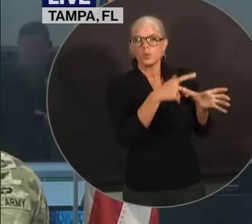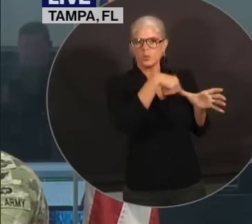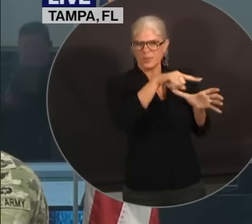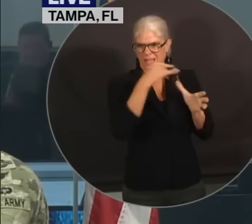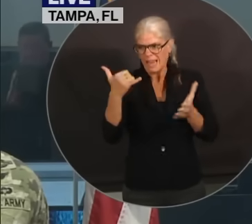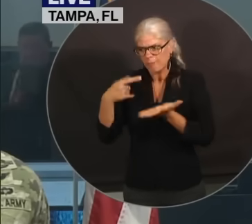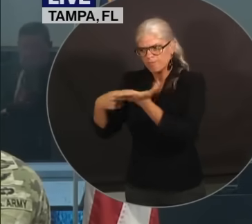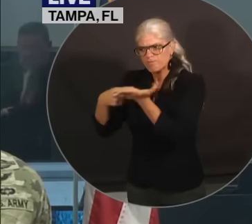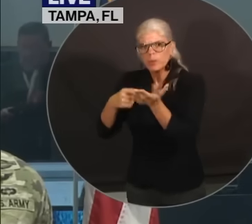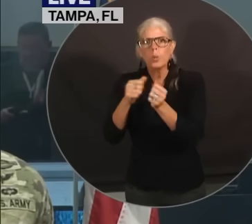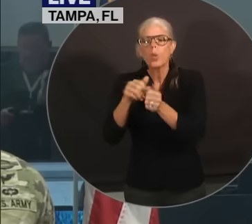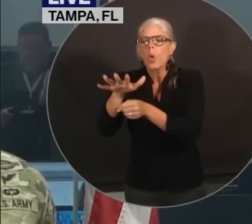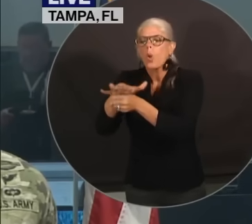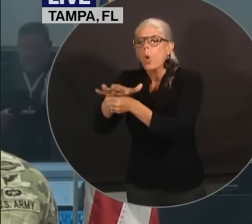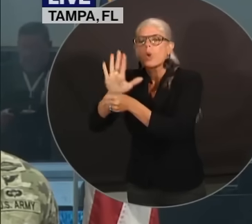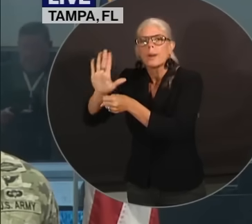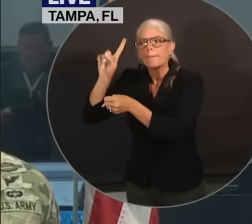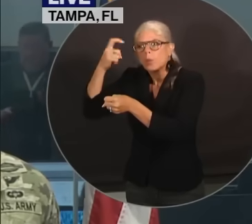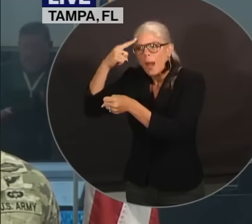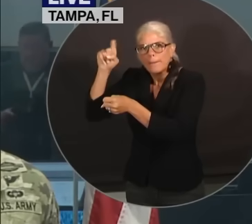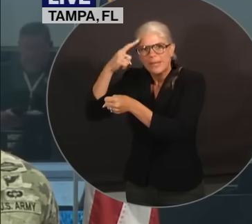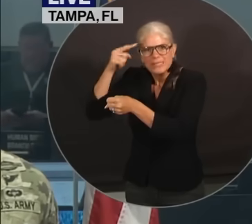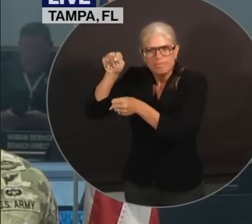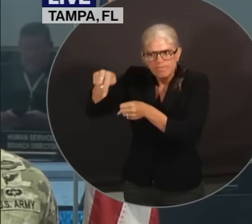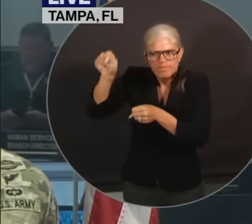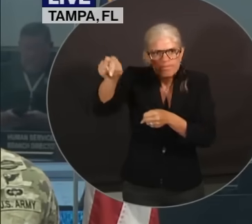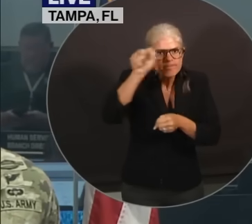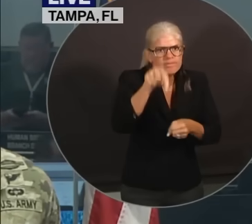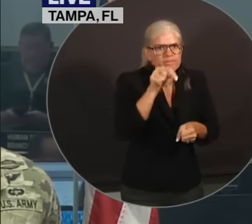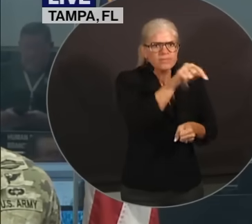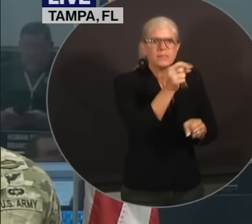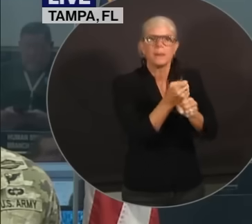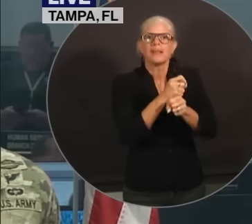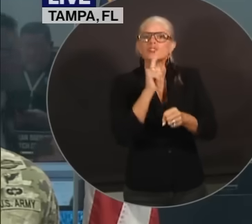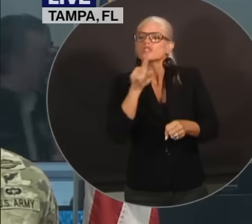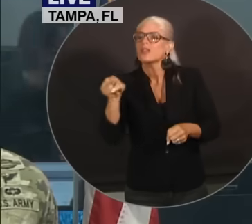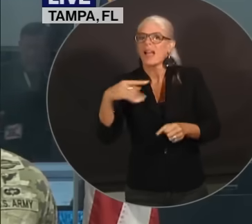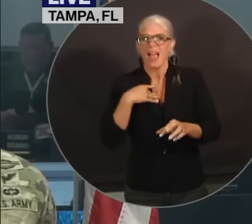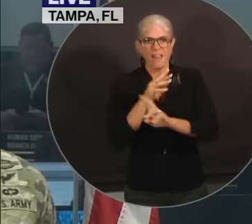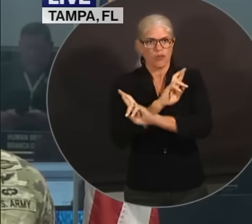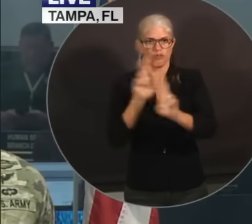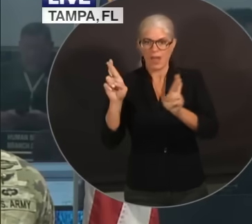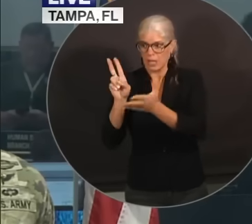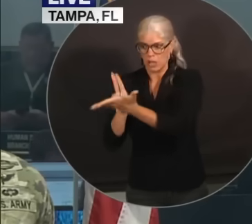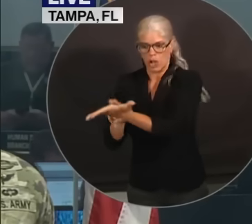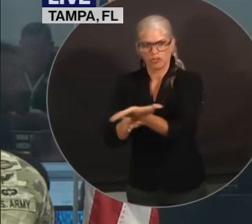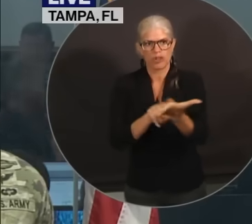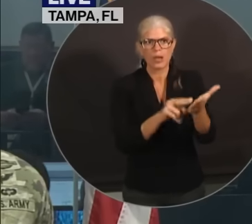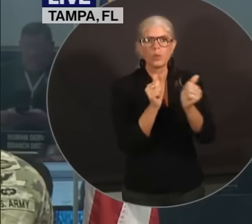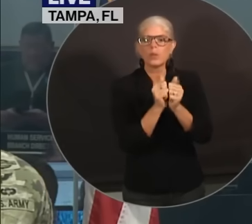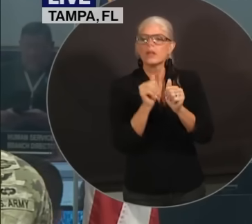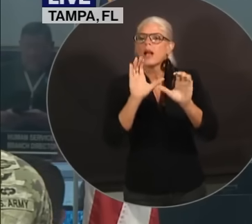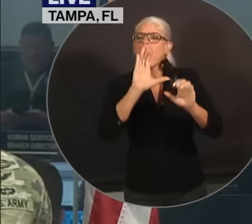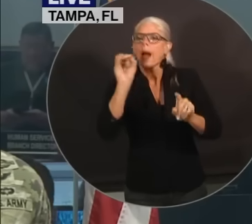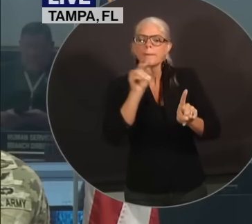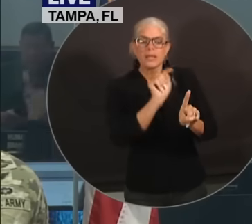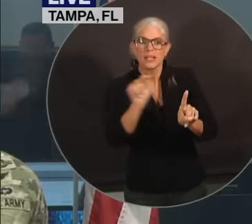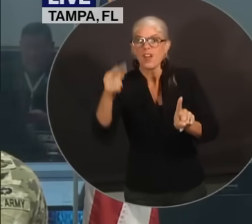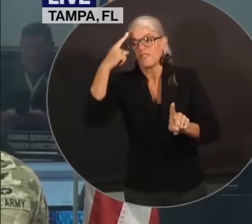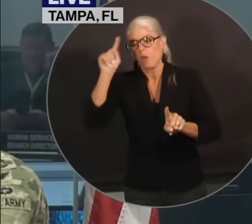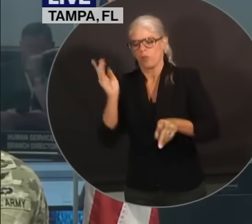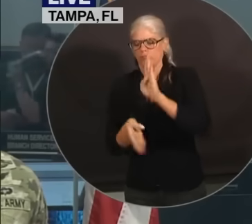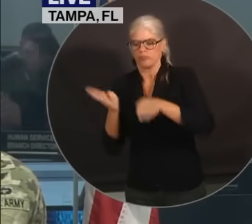particularly throughout this region, about making sure they have their debris contracts ready to go. There's going to be a need to get